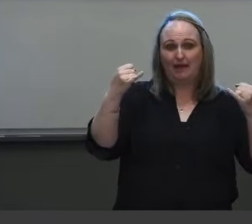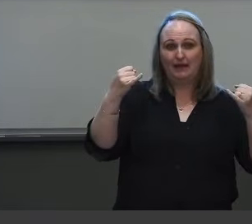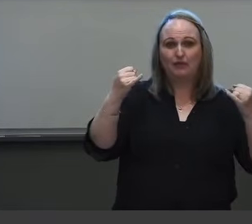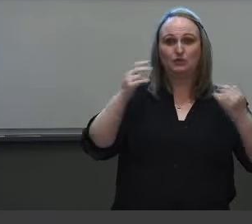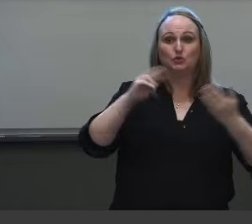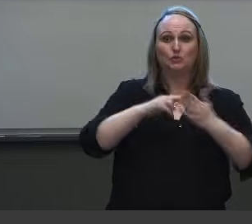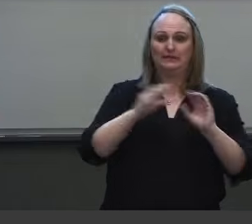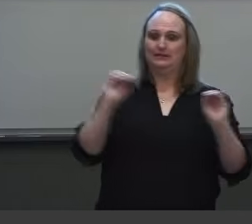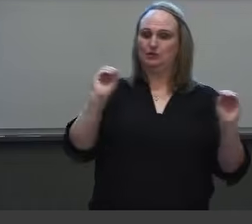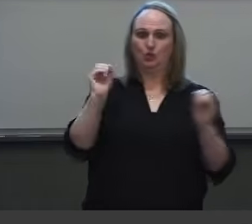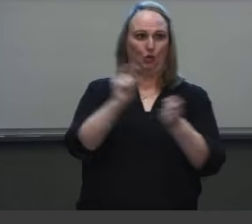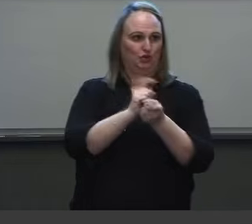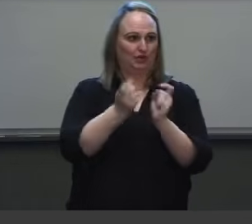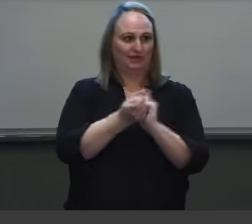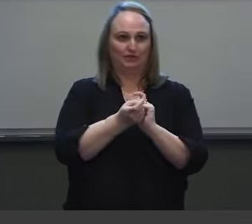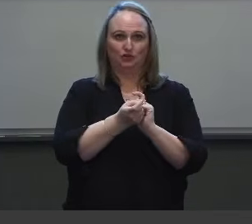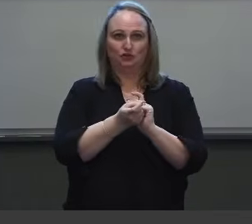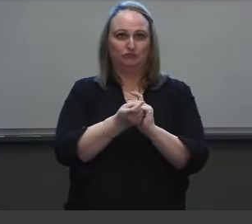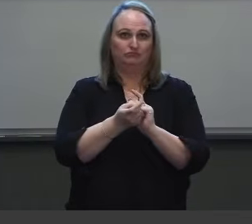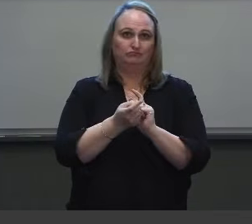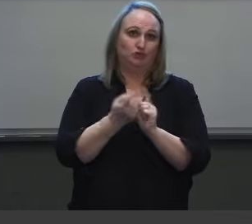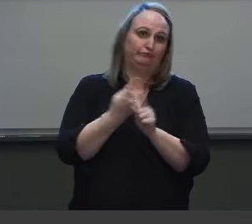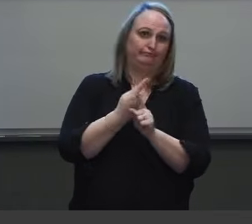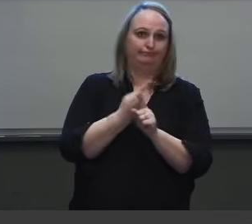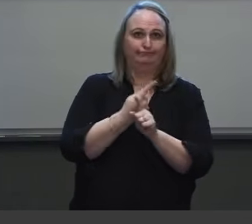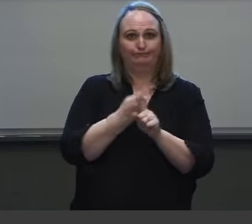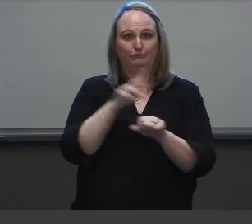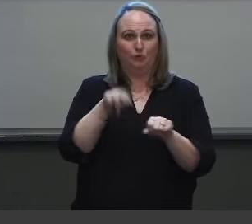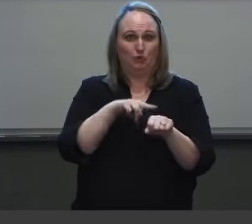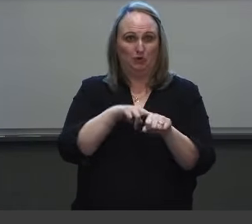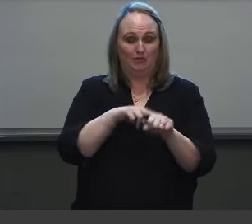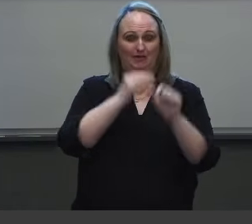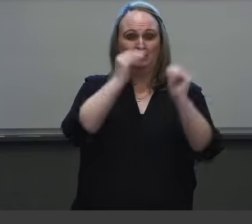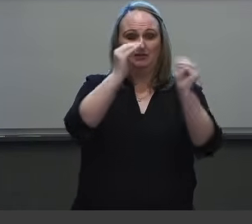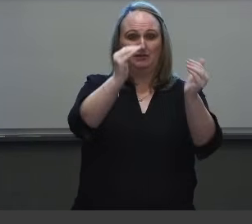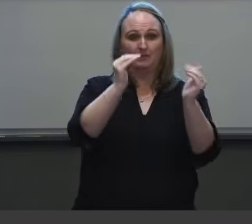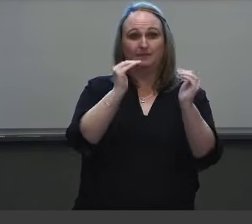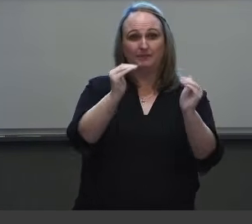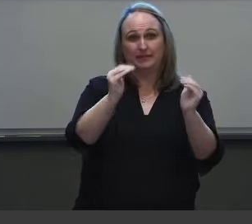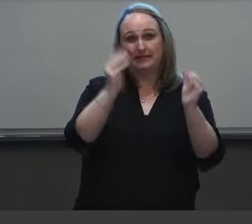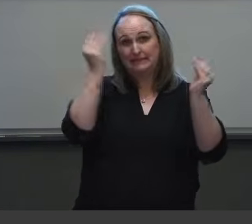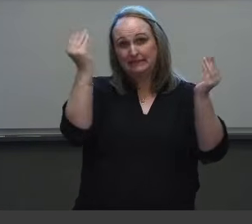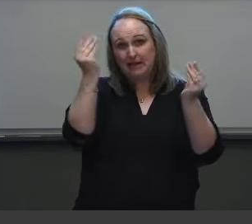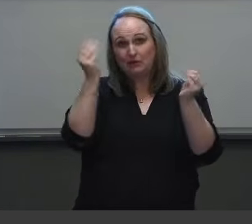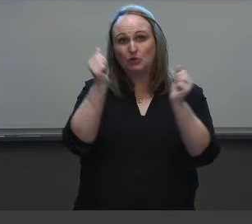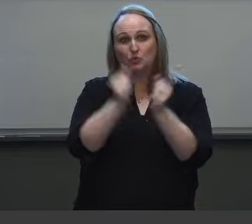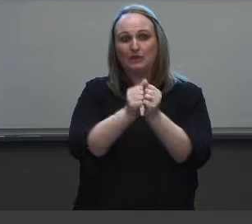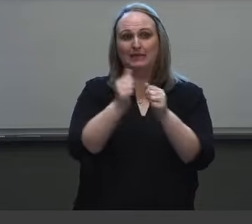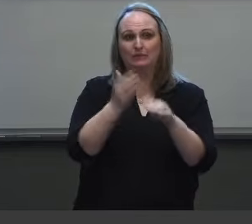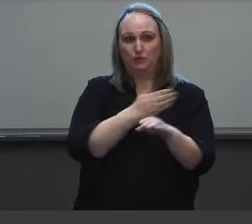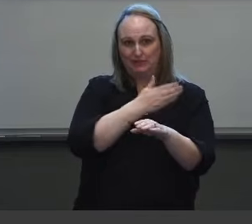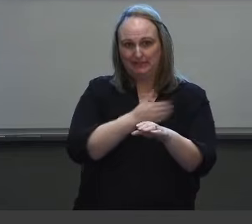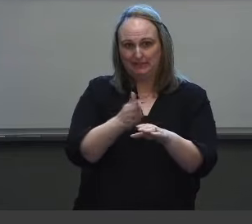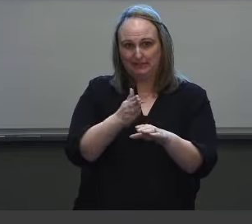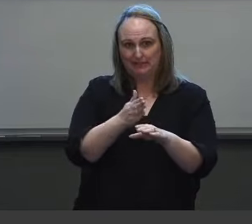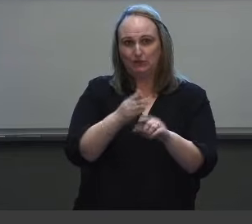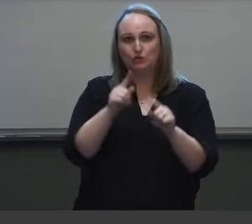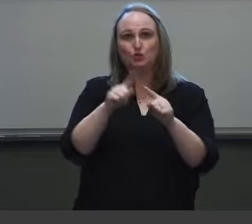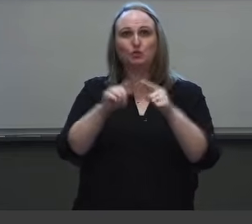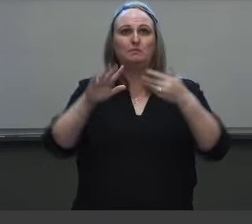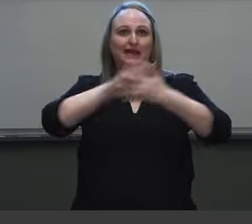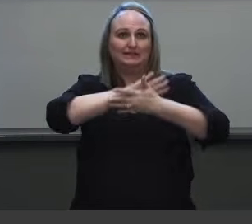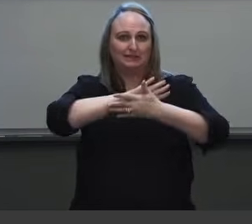nothing was changed. It was just streaming through. The second one was siren with music playing as a